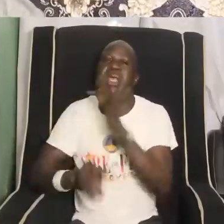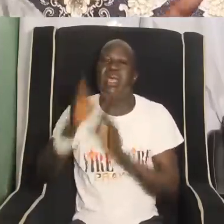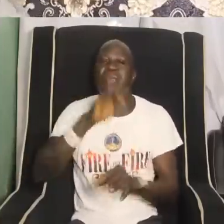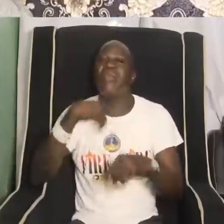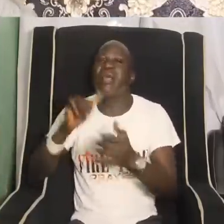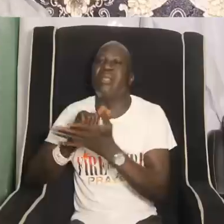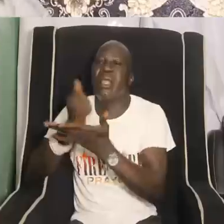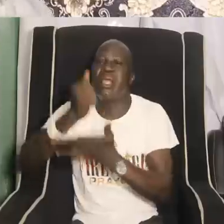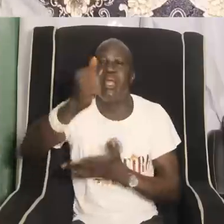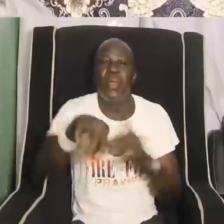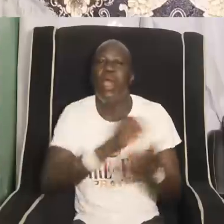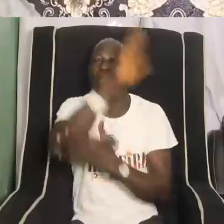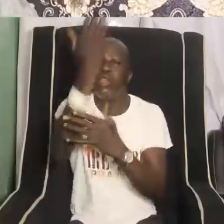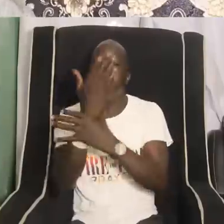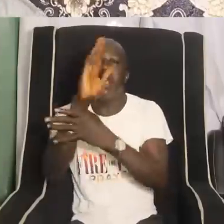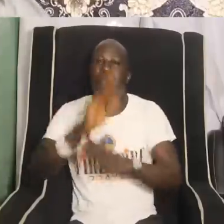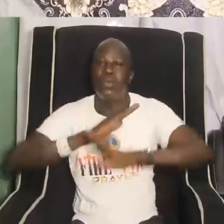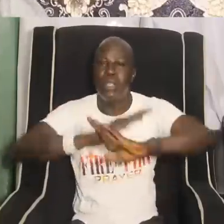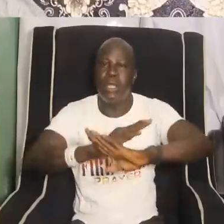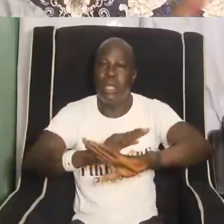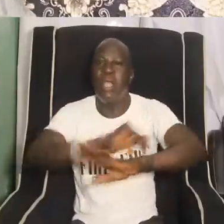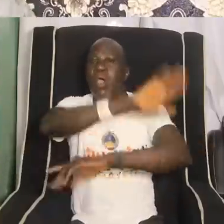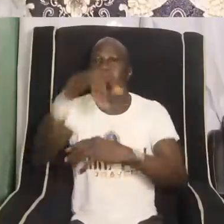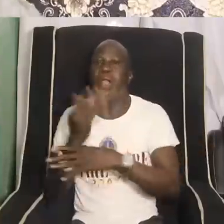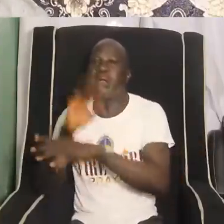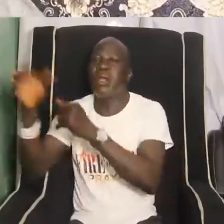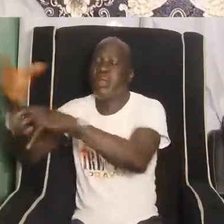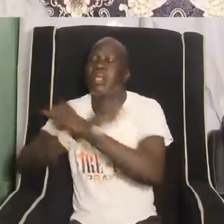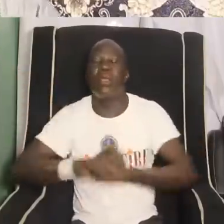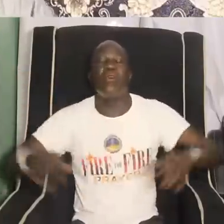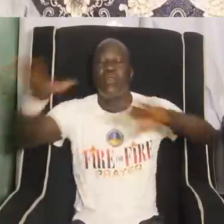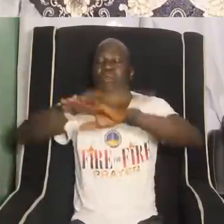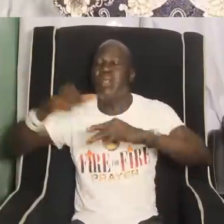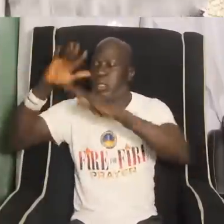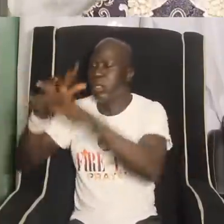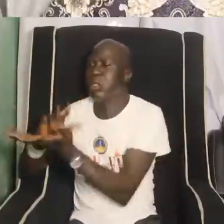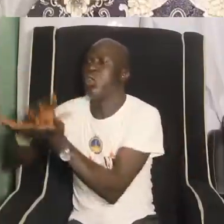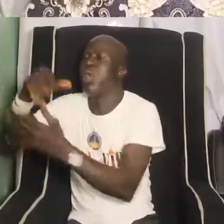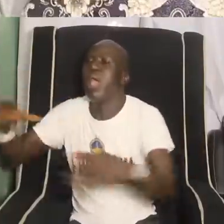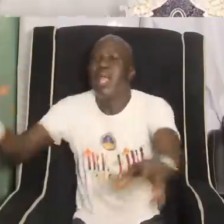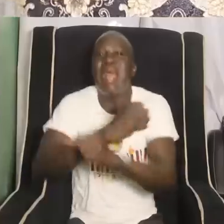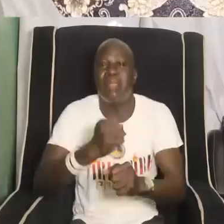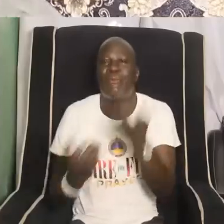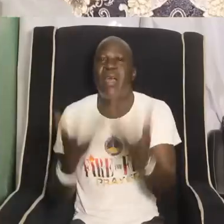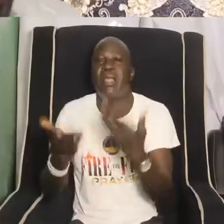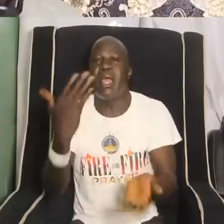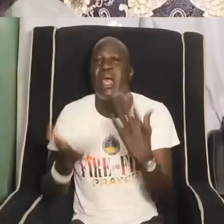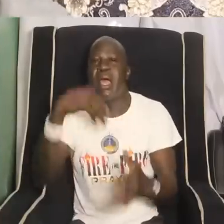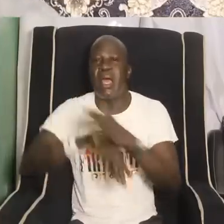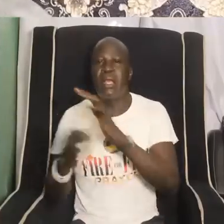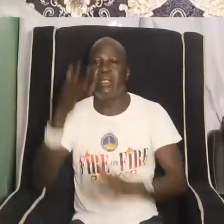You can say amen. Oh, what are you doing? Hand of delay. Oh, what are you doing? Hand that cover your glory. Amen.